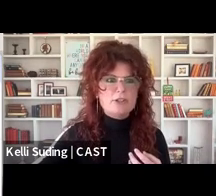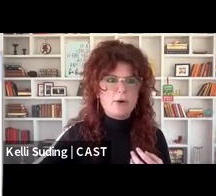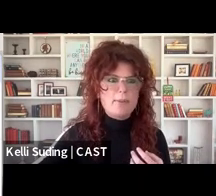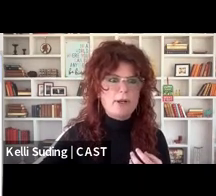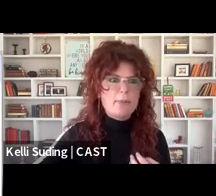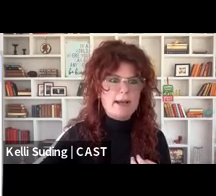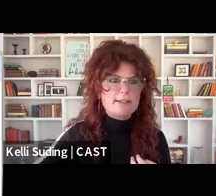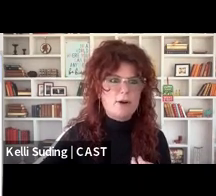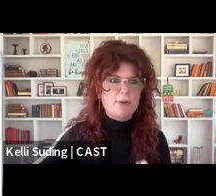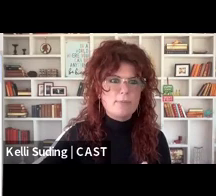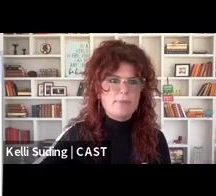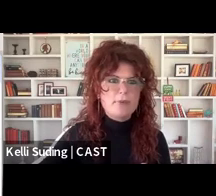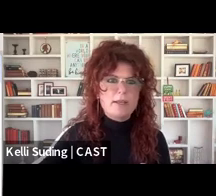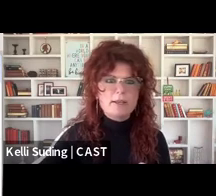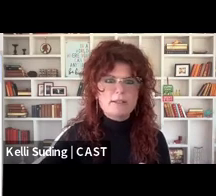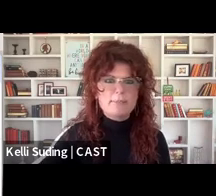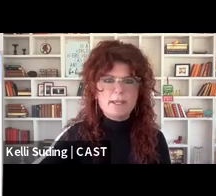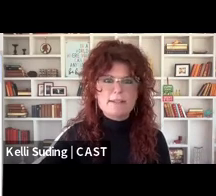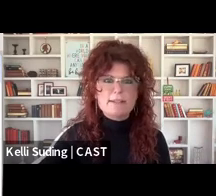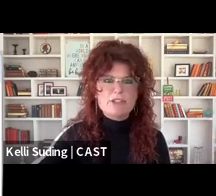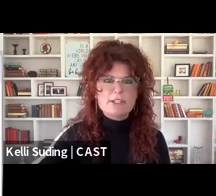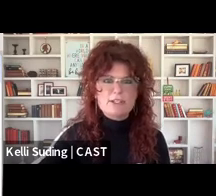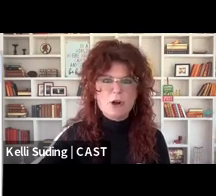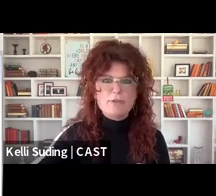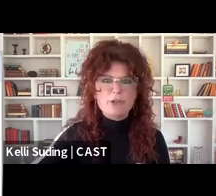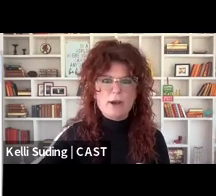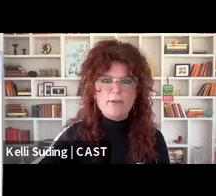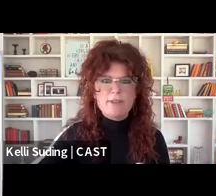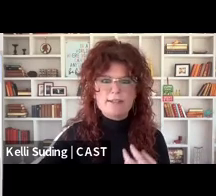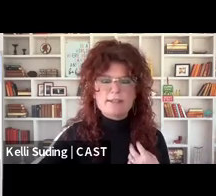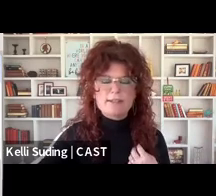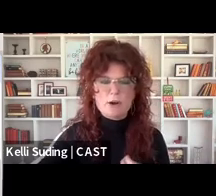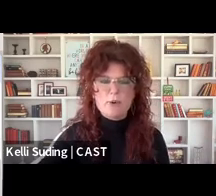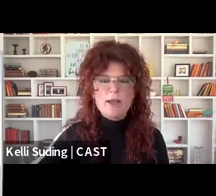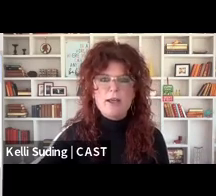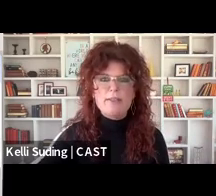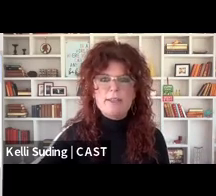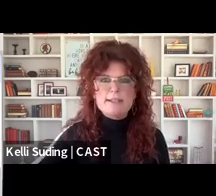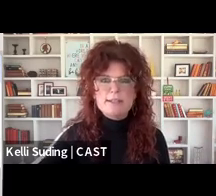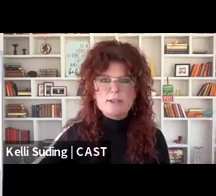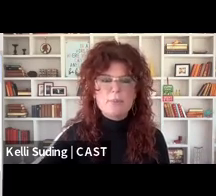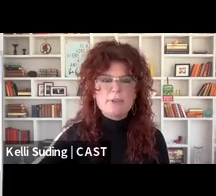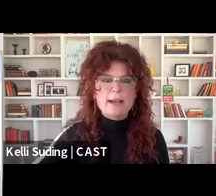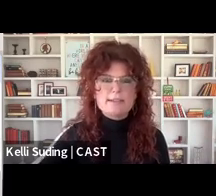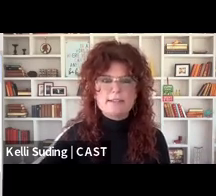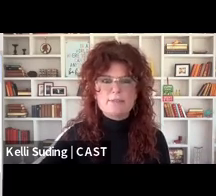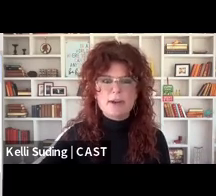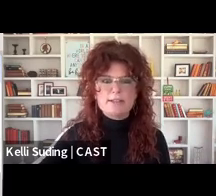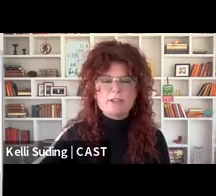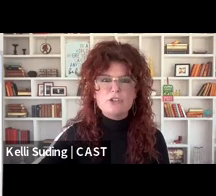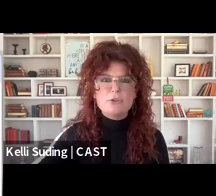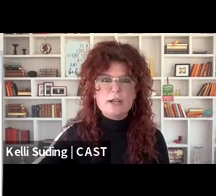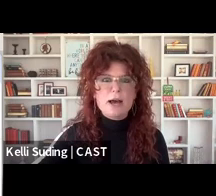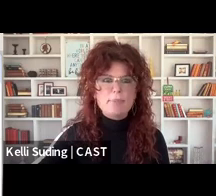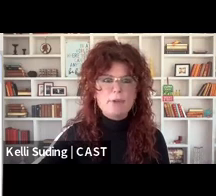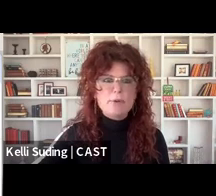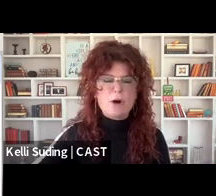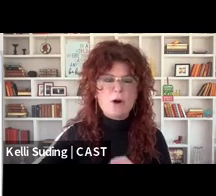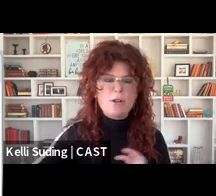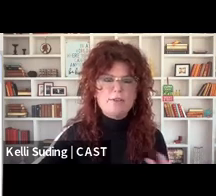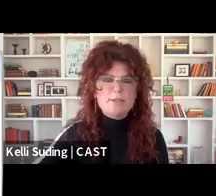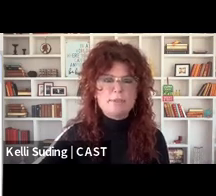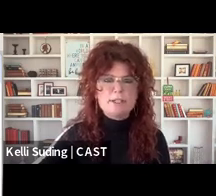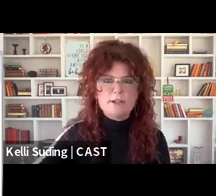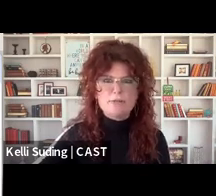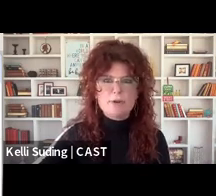So I'm going to go back to home, because this is just an overview of this. So This is open license, friends. So you can